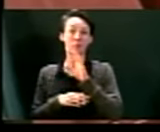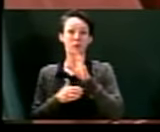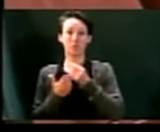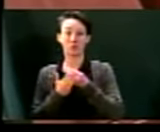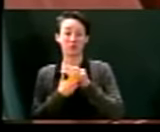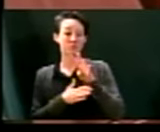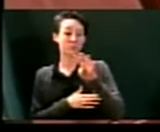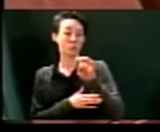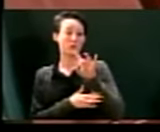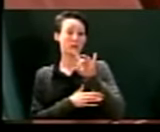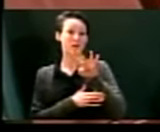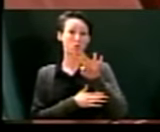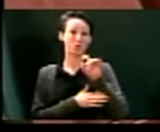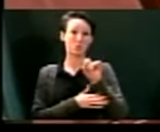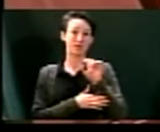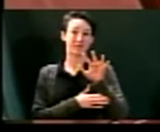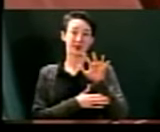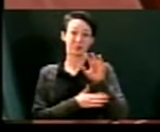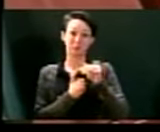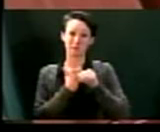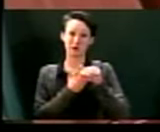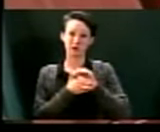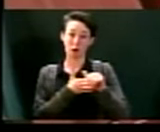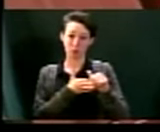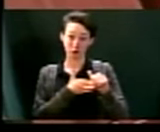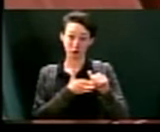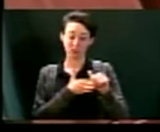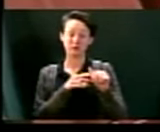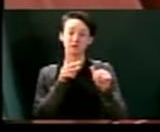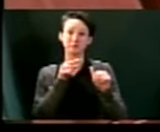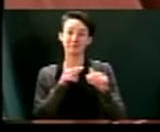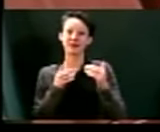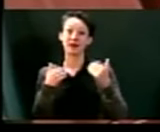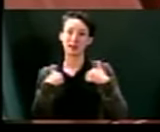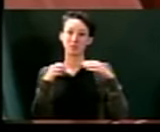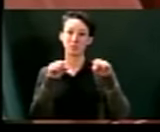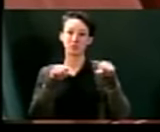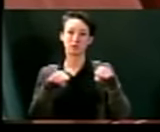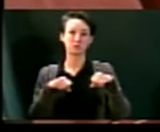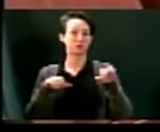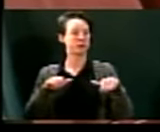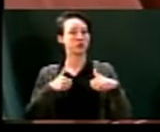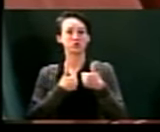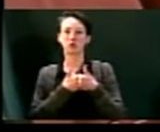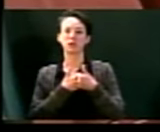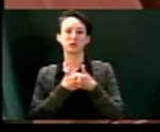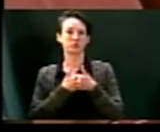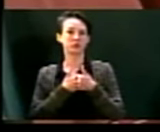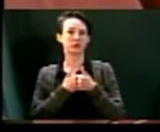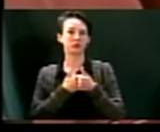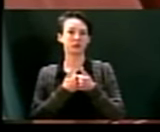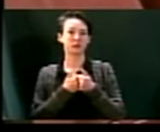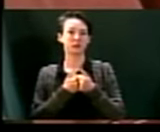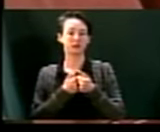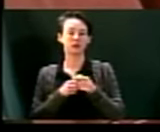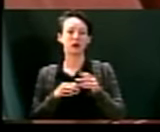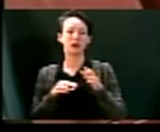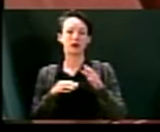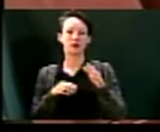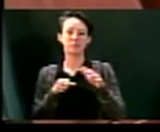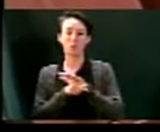$484.5 million does have potential to be a challenge in full accountability